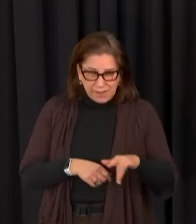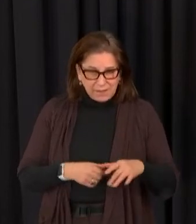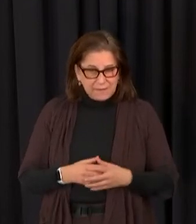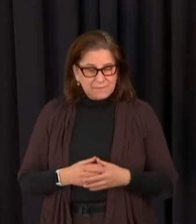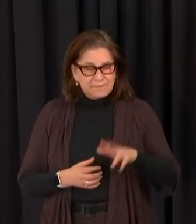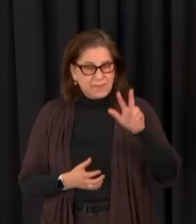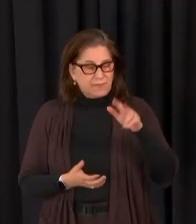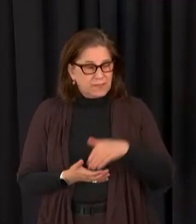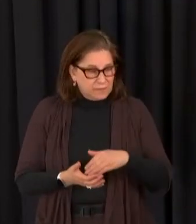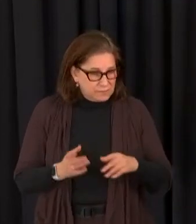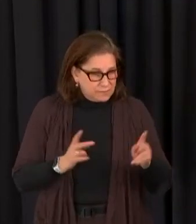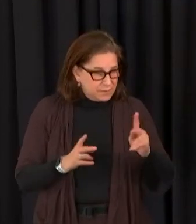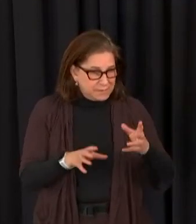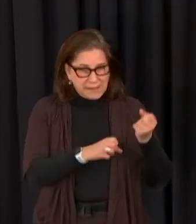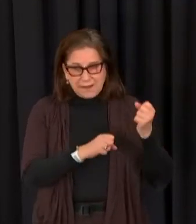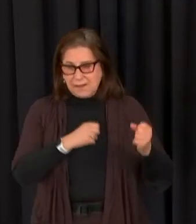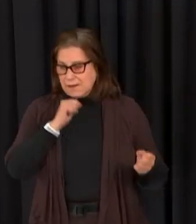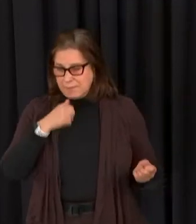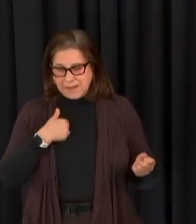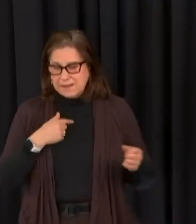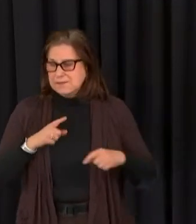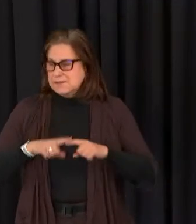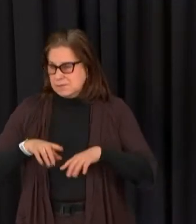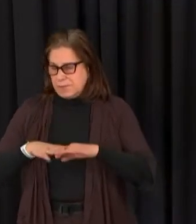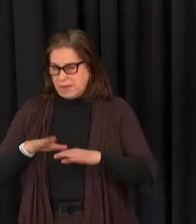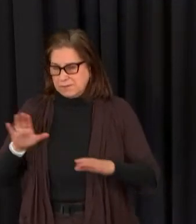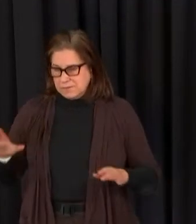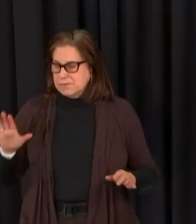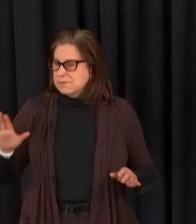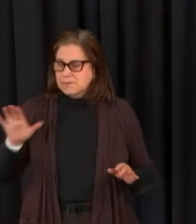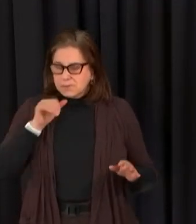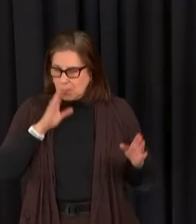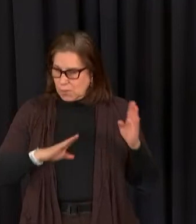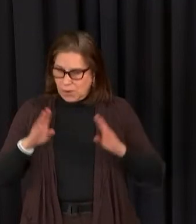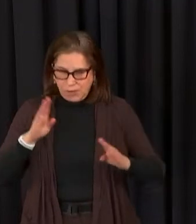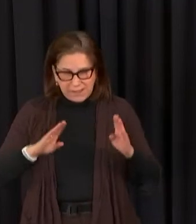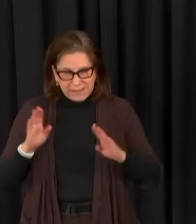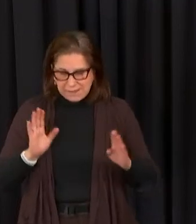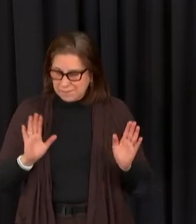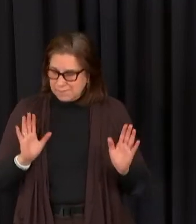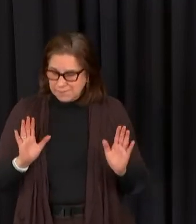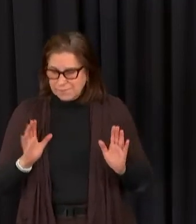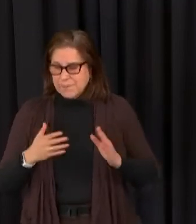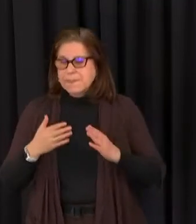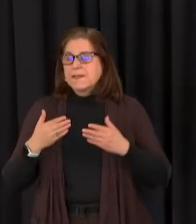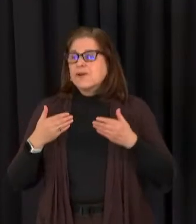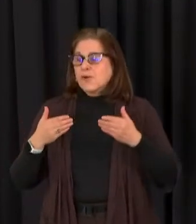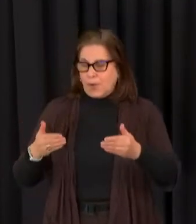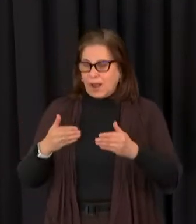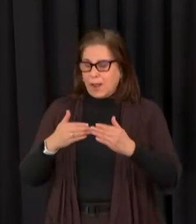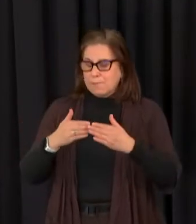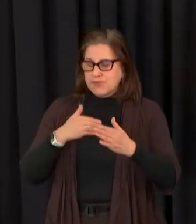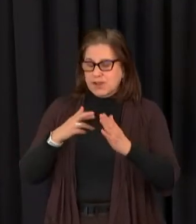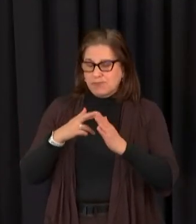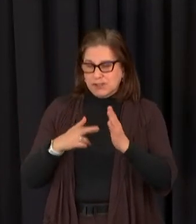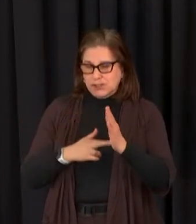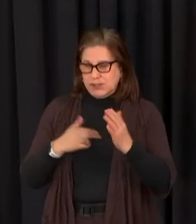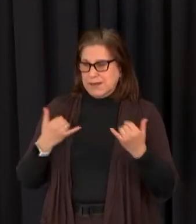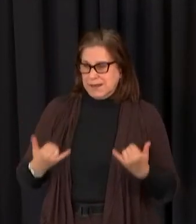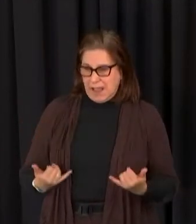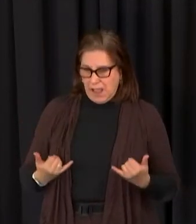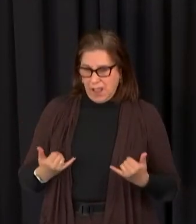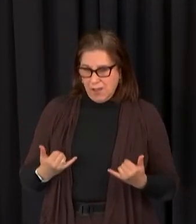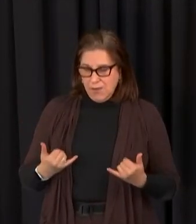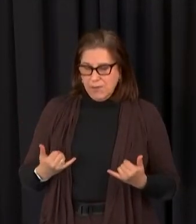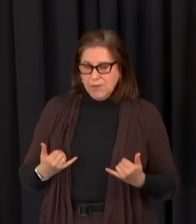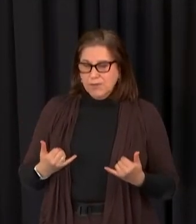it, that's not going to change with the pre-registration system. People are still going to have to wait until